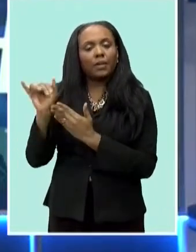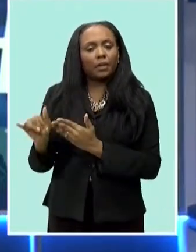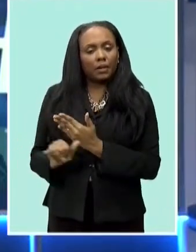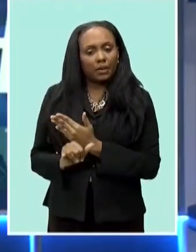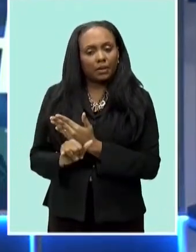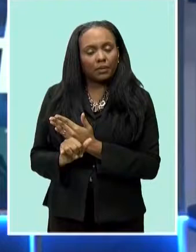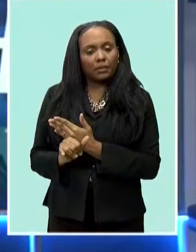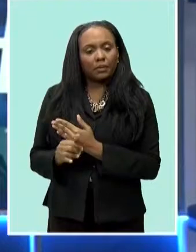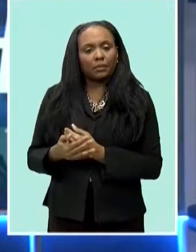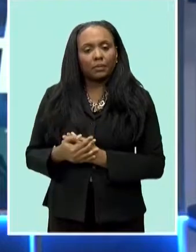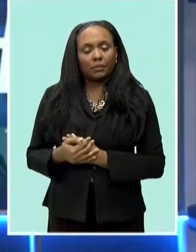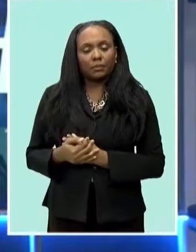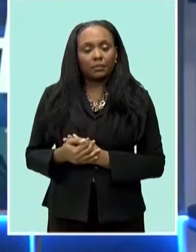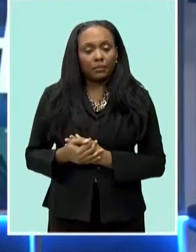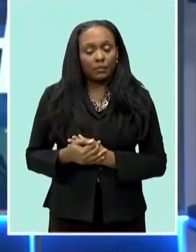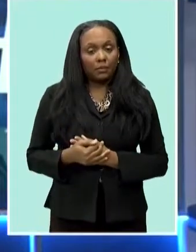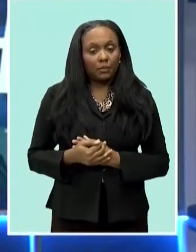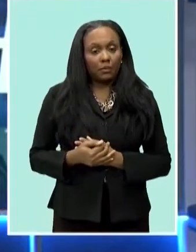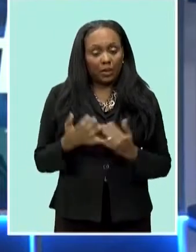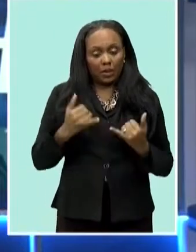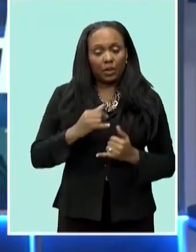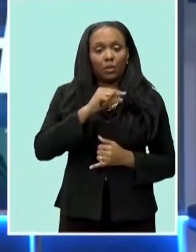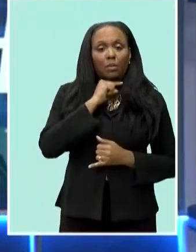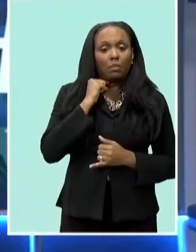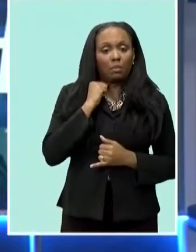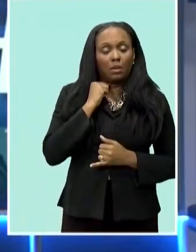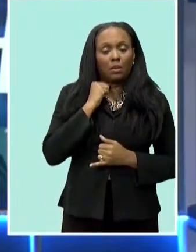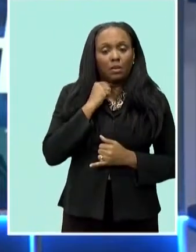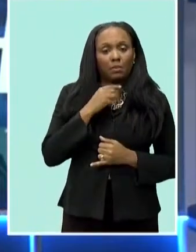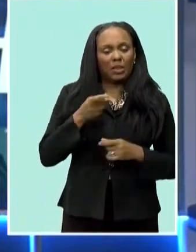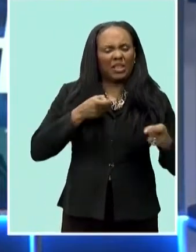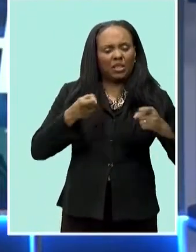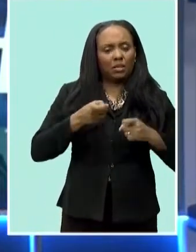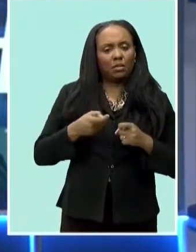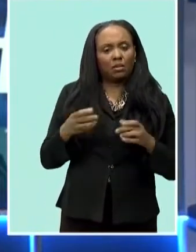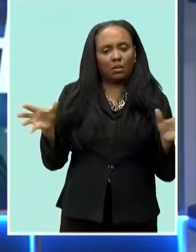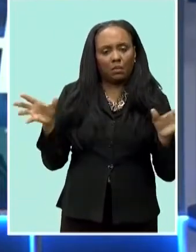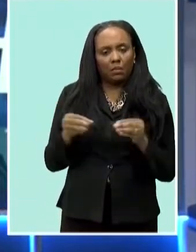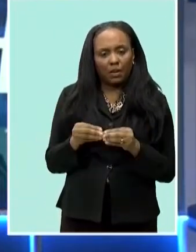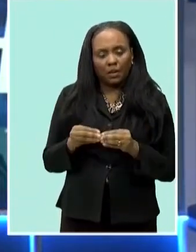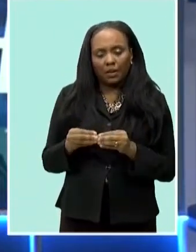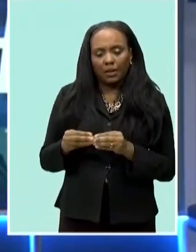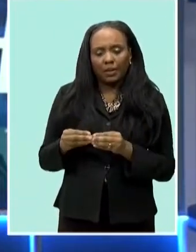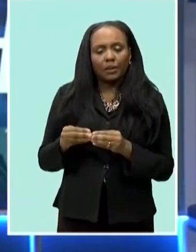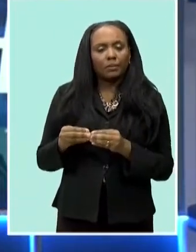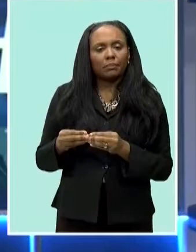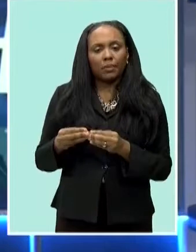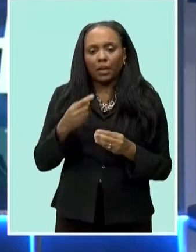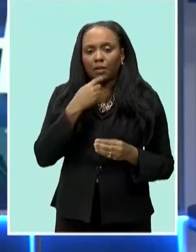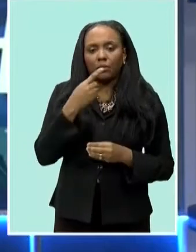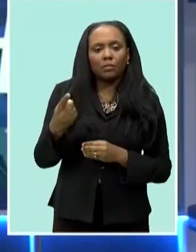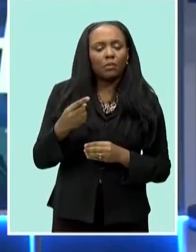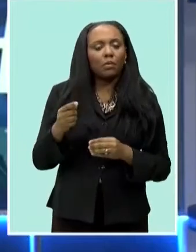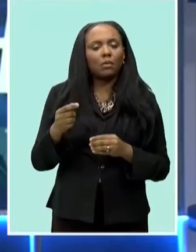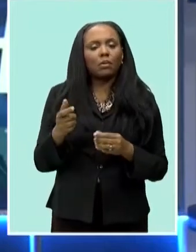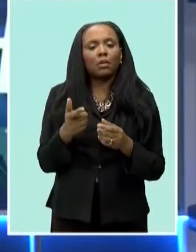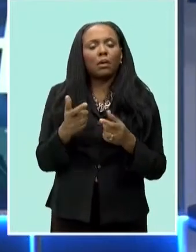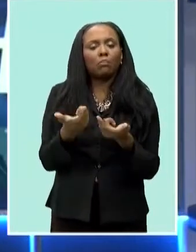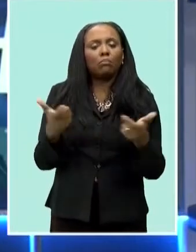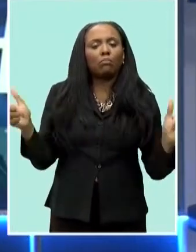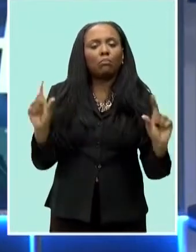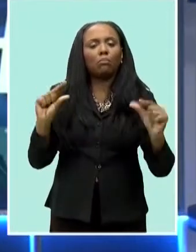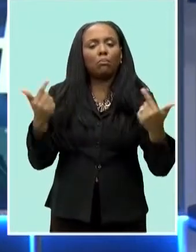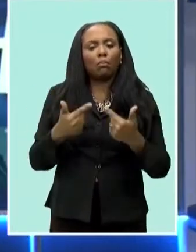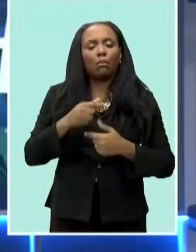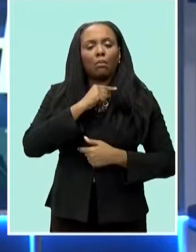says he met with members of the PCC on Tuesday to inform them of the developments. He says Canon Wayne Isaacs will assume duty as